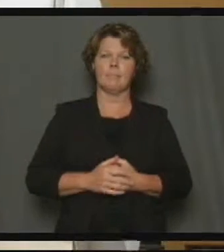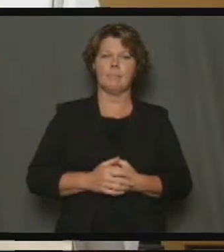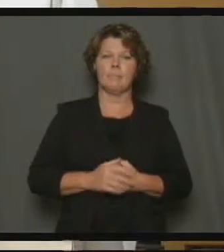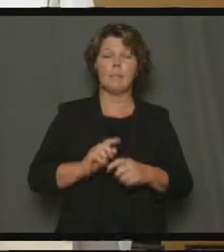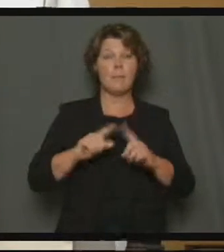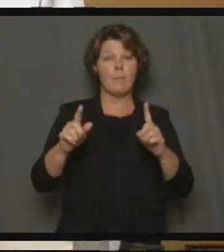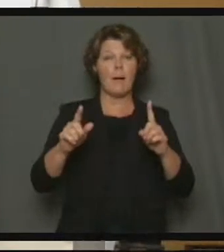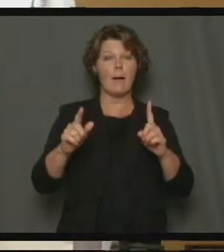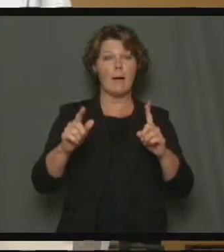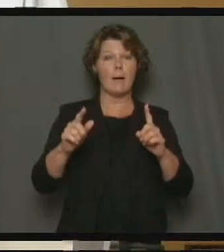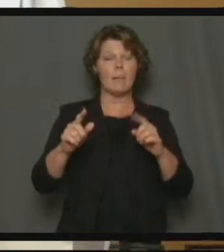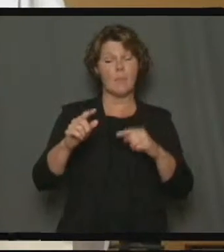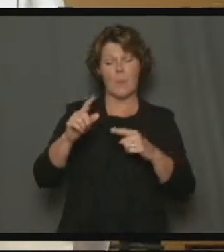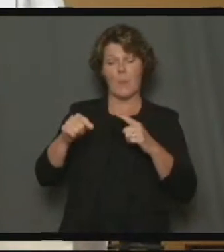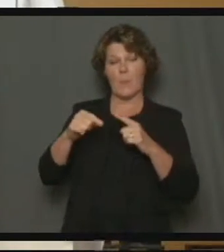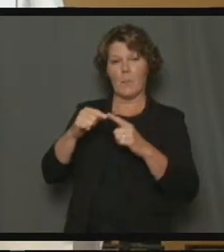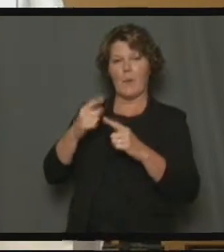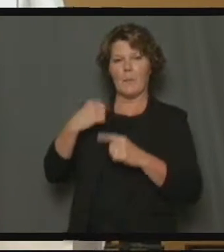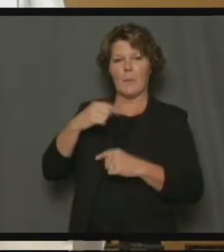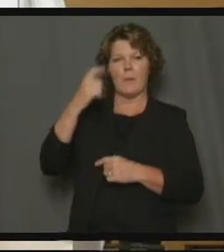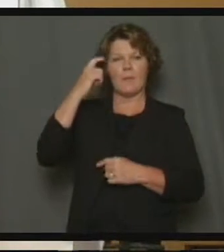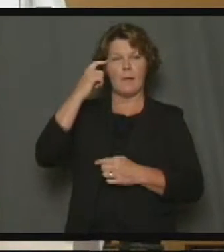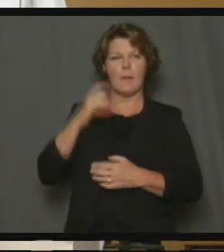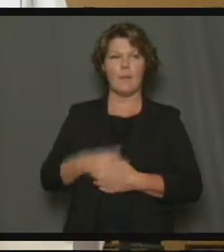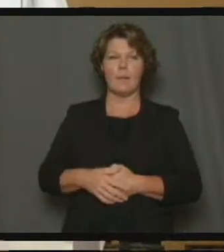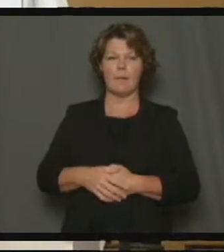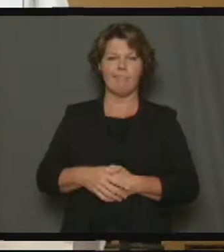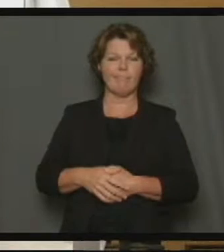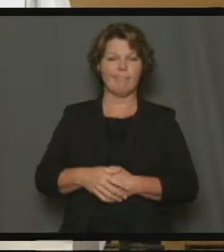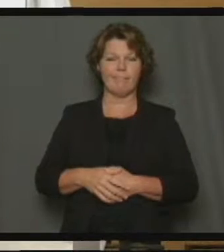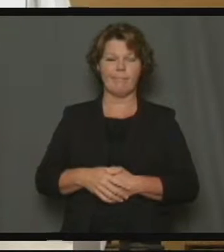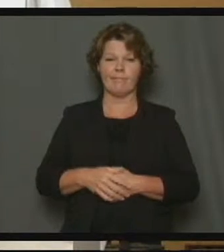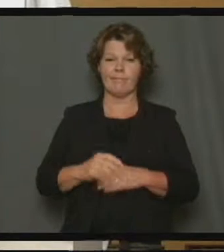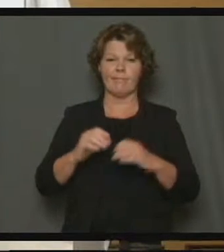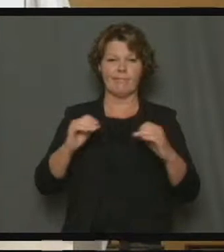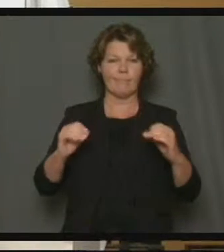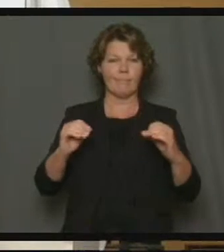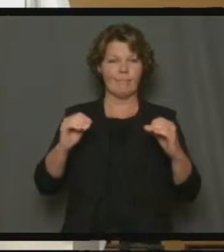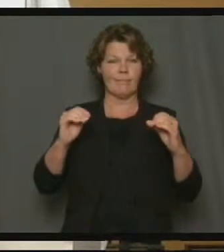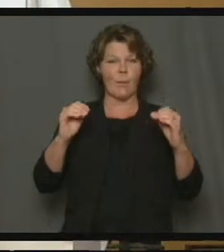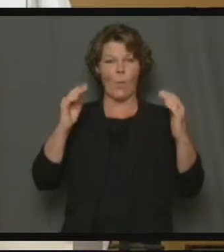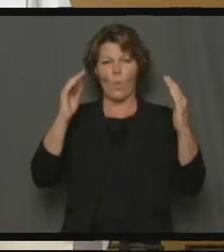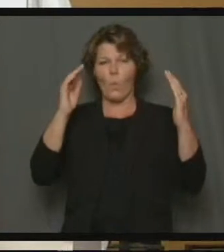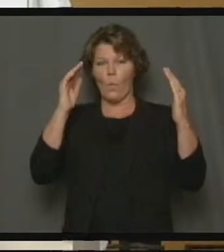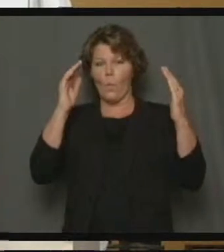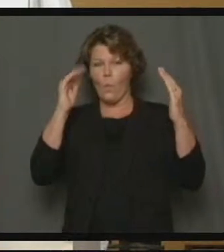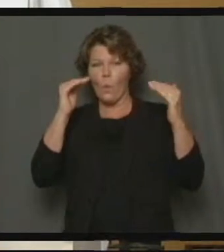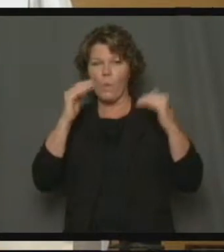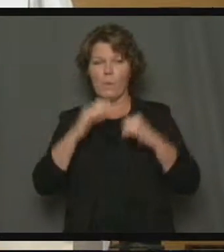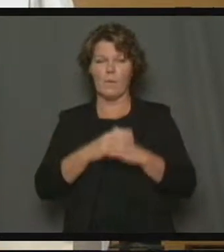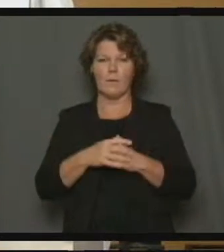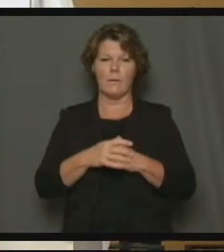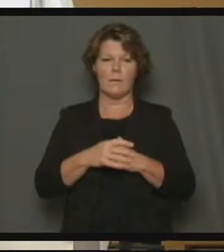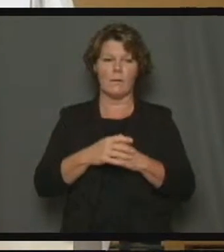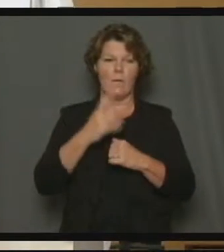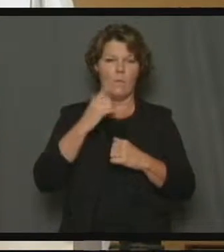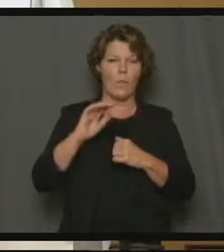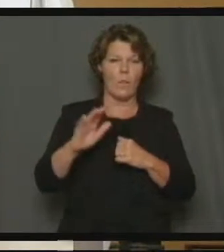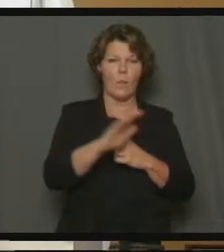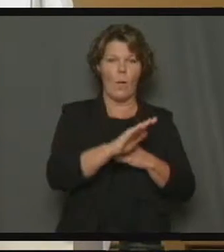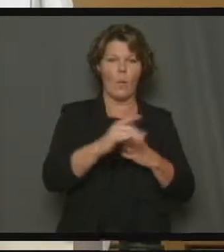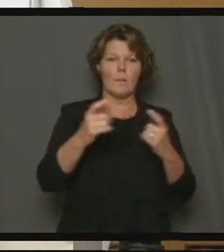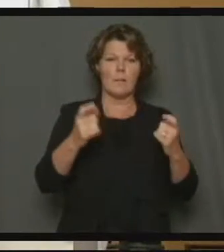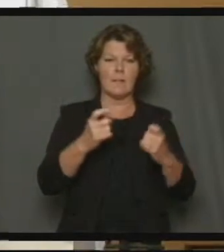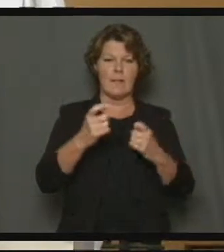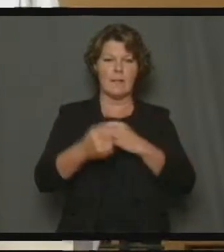But right when we think that there is no hope for those weights and sins that cling to us,